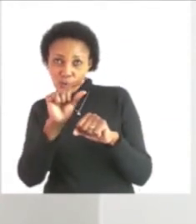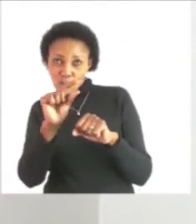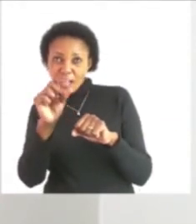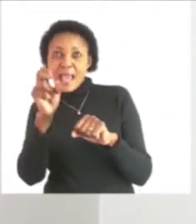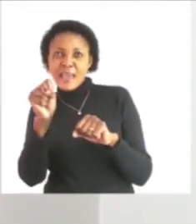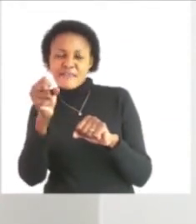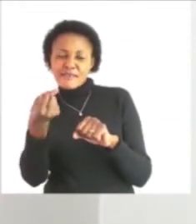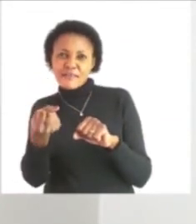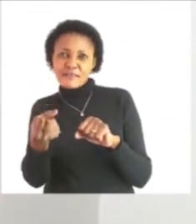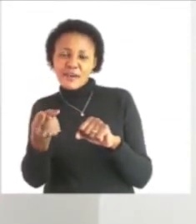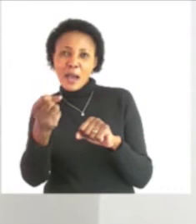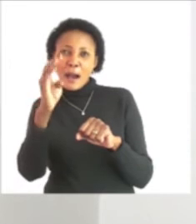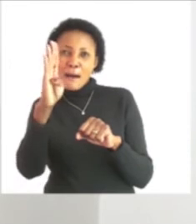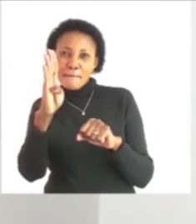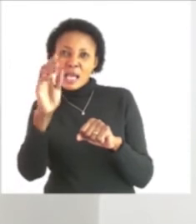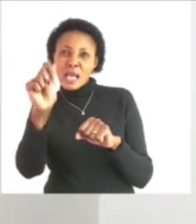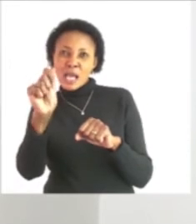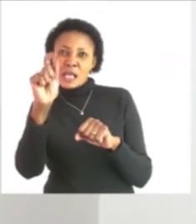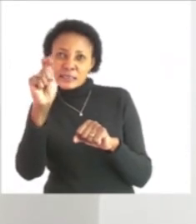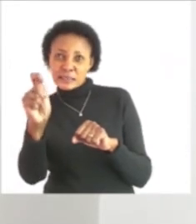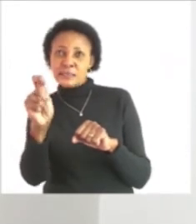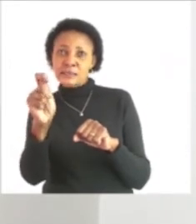yes, bat,